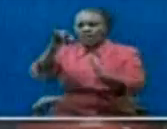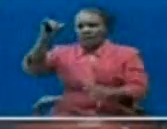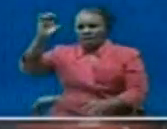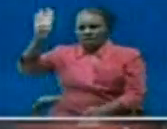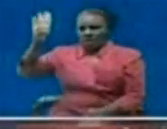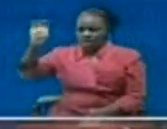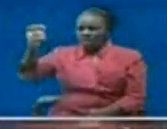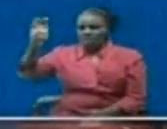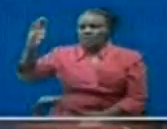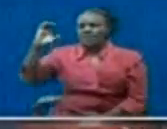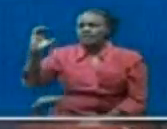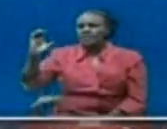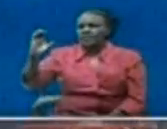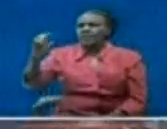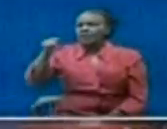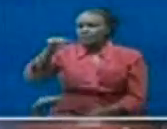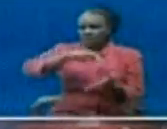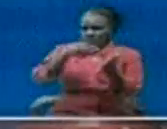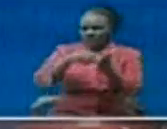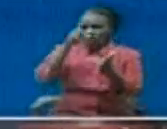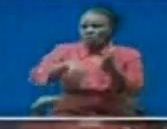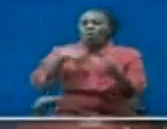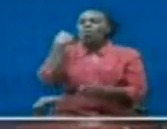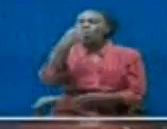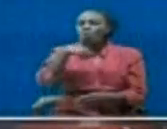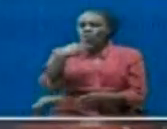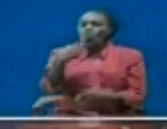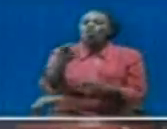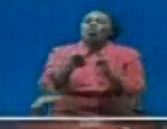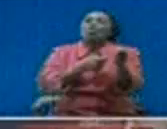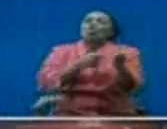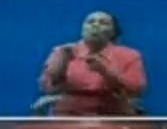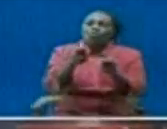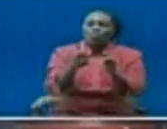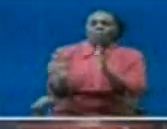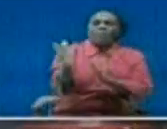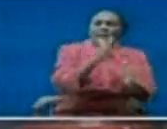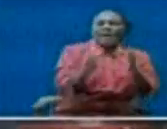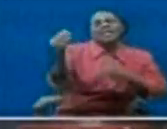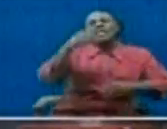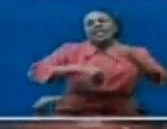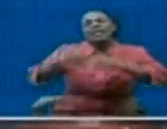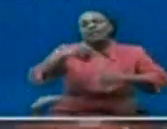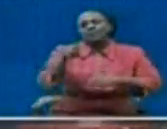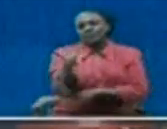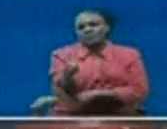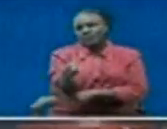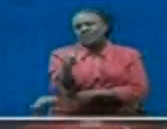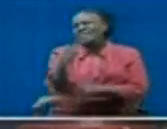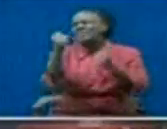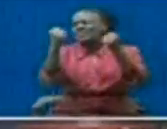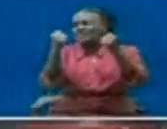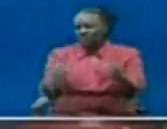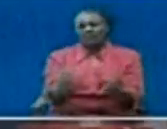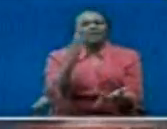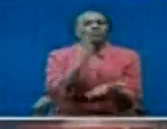IEBC, then there are issues about who will manage and organize that referendum. So it's a completely